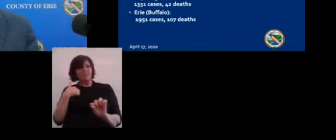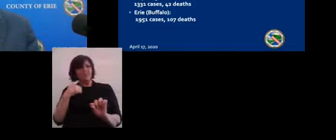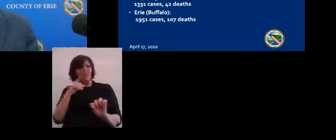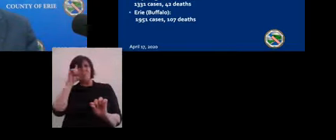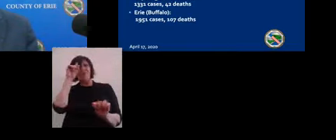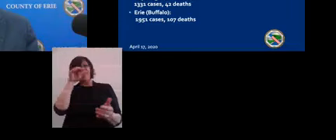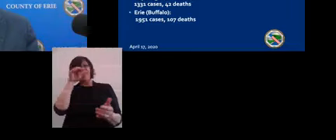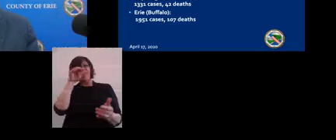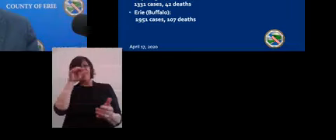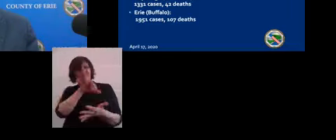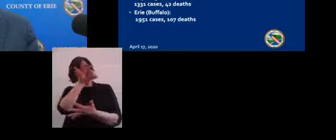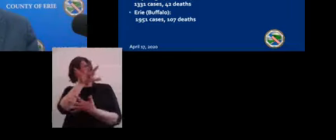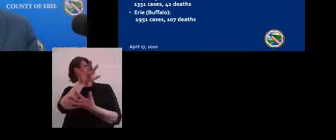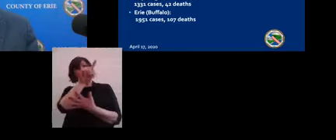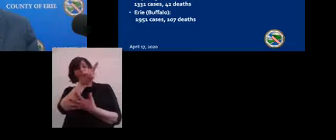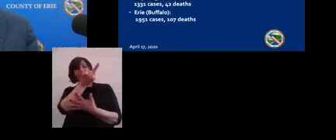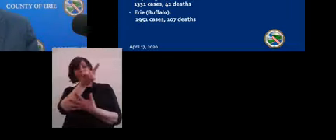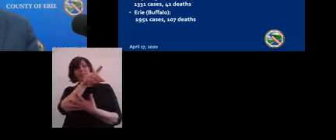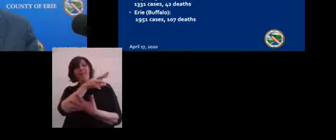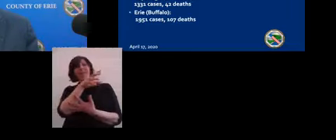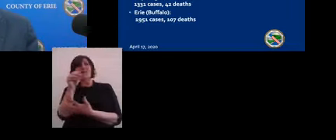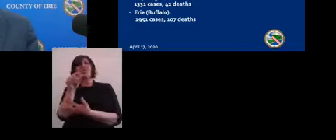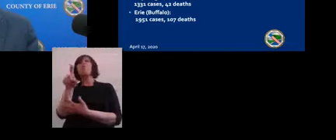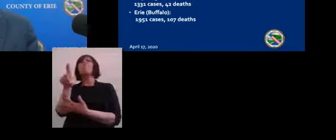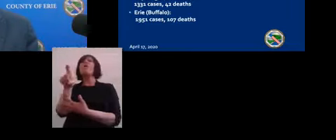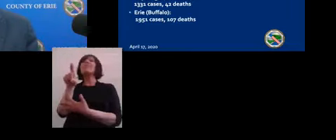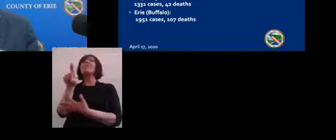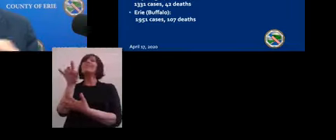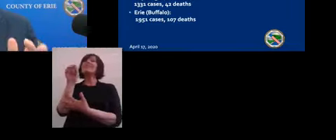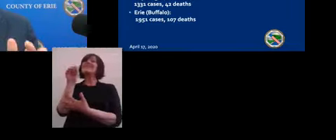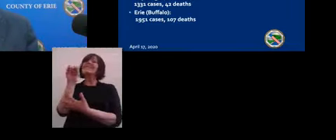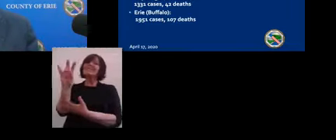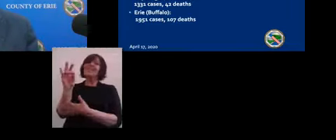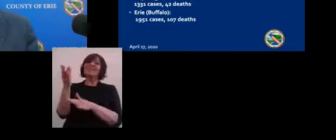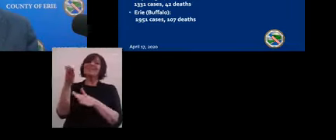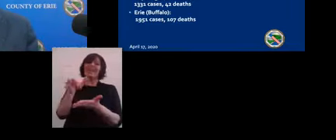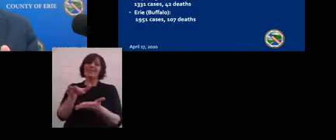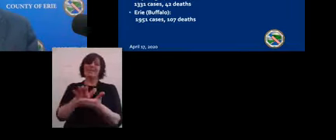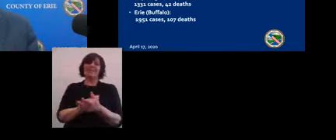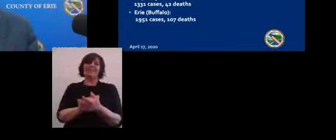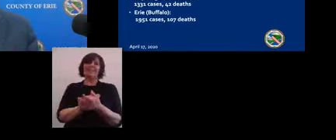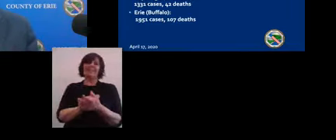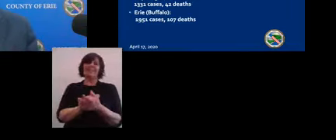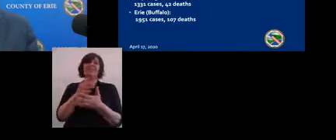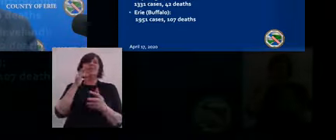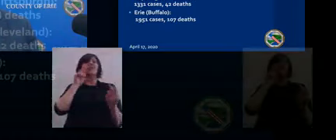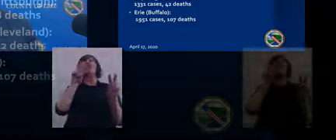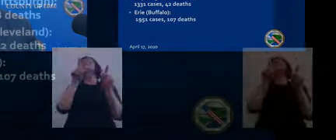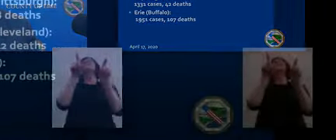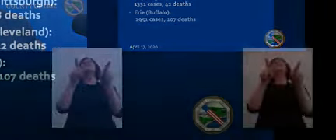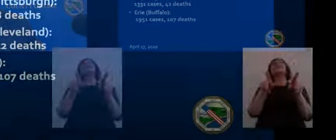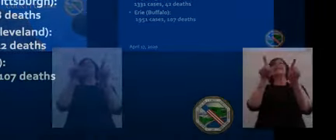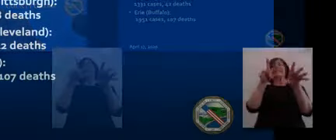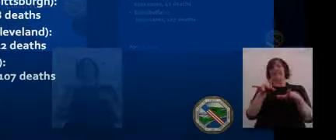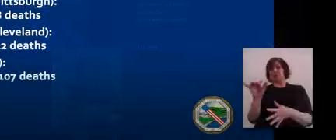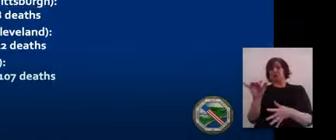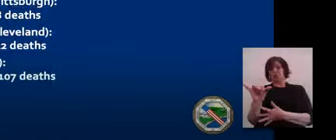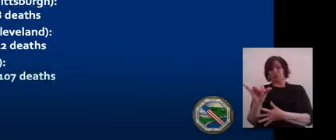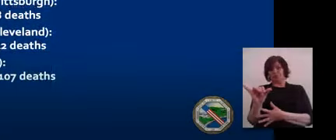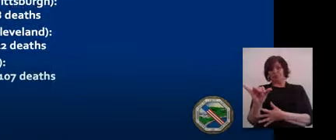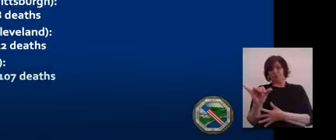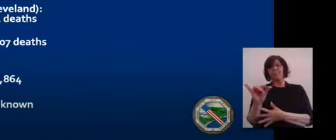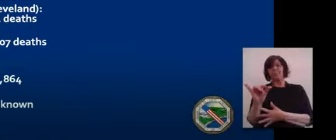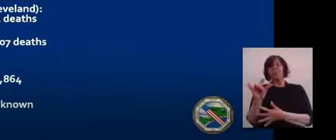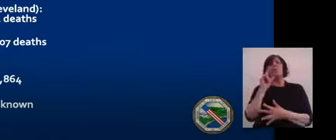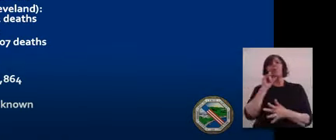1,951 cases and 107 deaths. I looked at testing too. I actually looked at this data myself. And what we saw